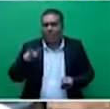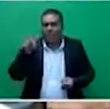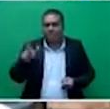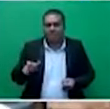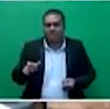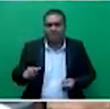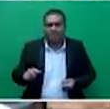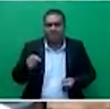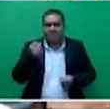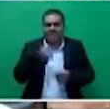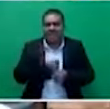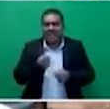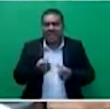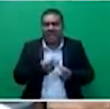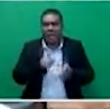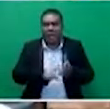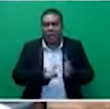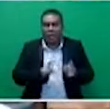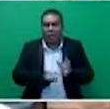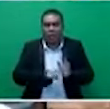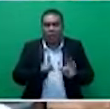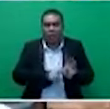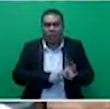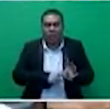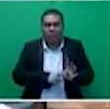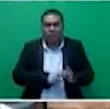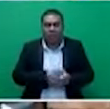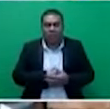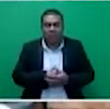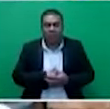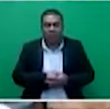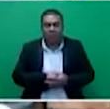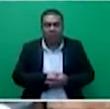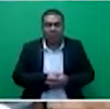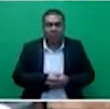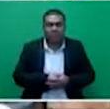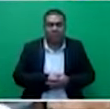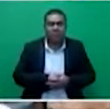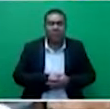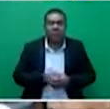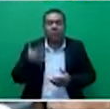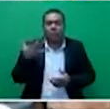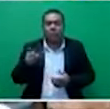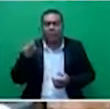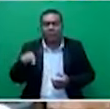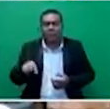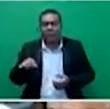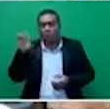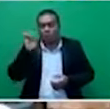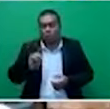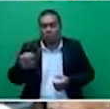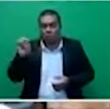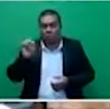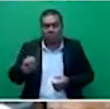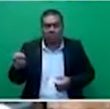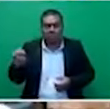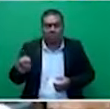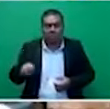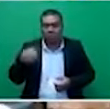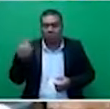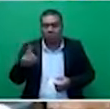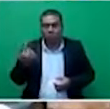Gary Irwin, who actually ended up in prison. We had an undischarged bankrupt from Europe, whose name